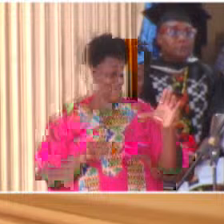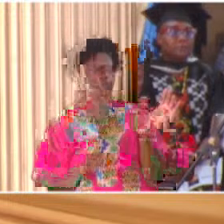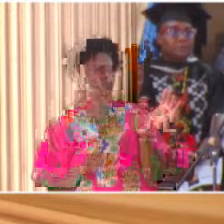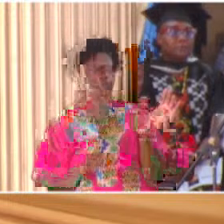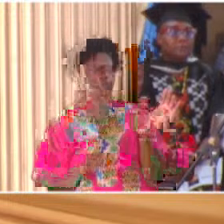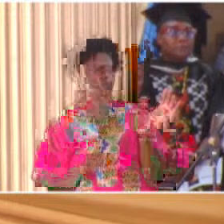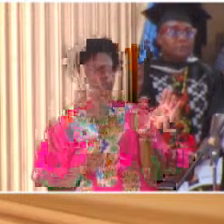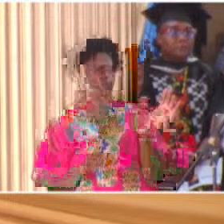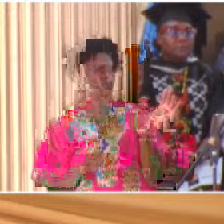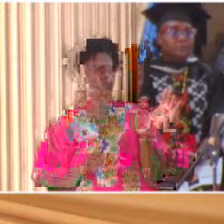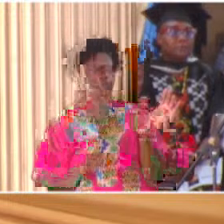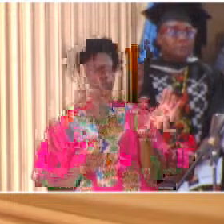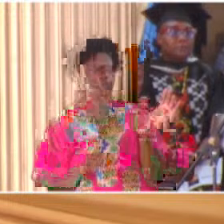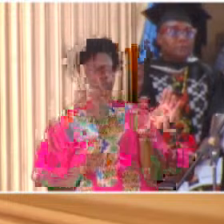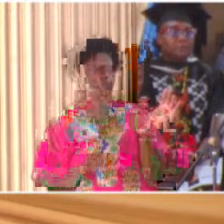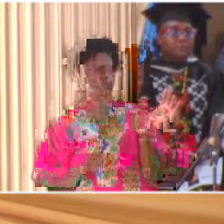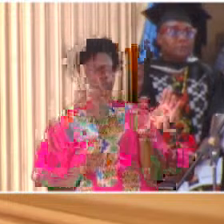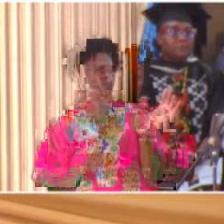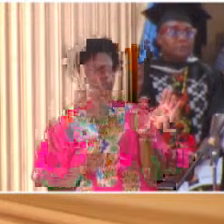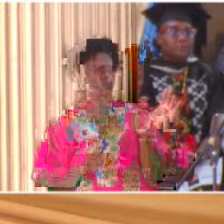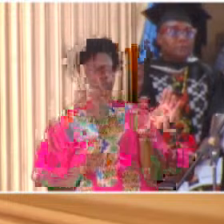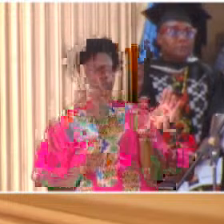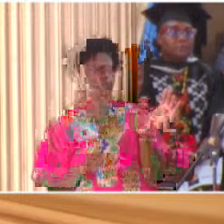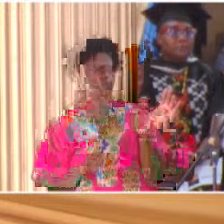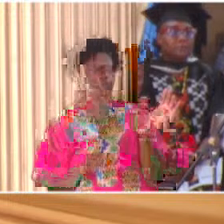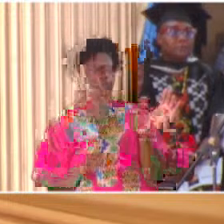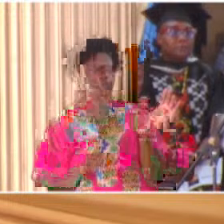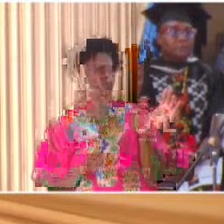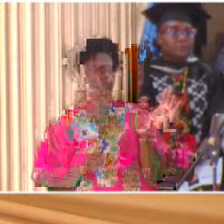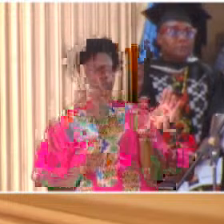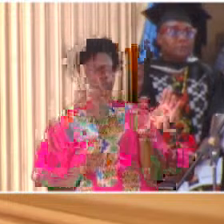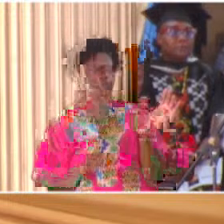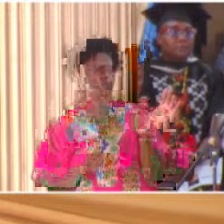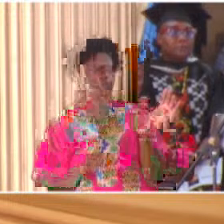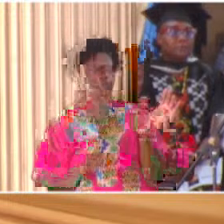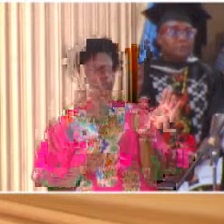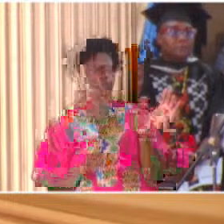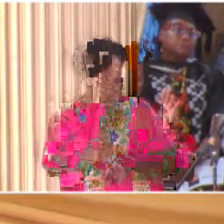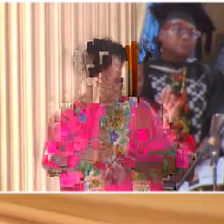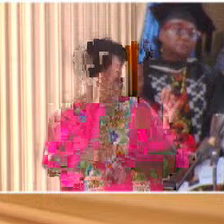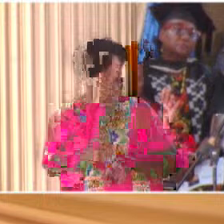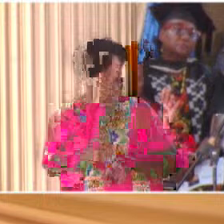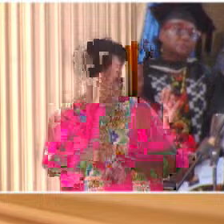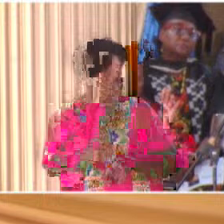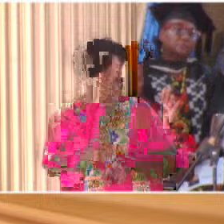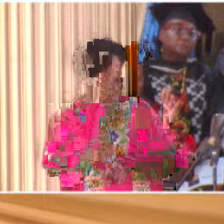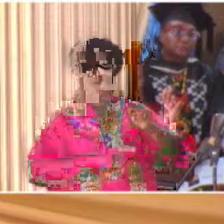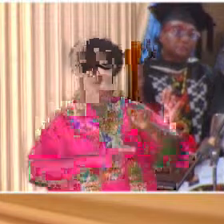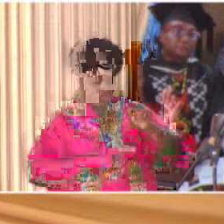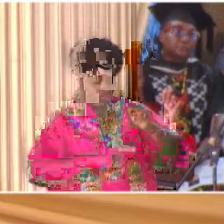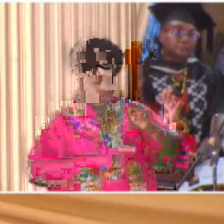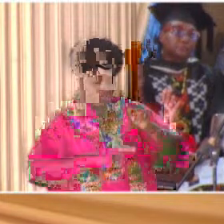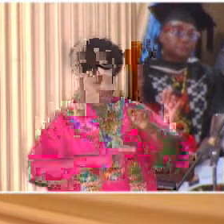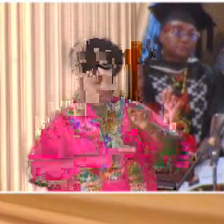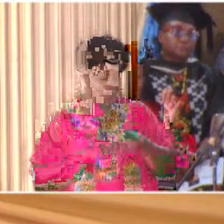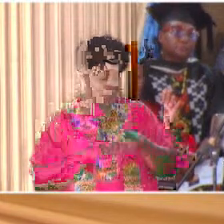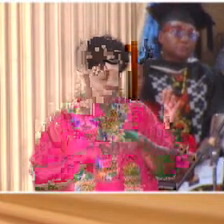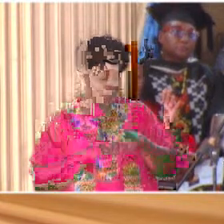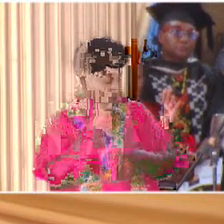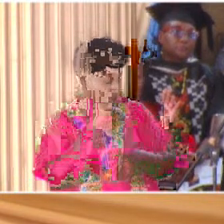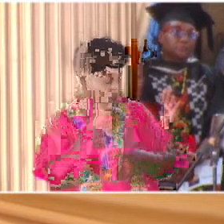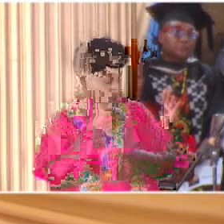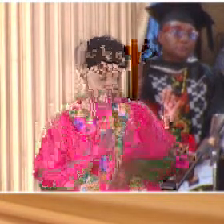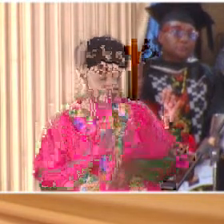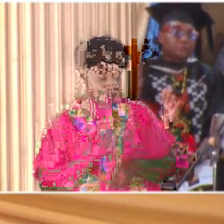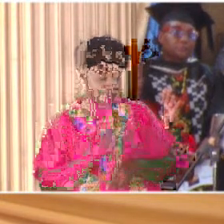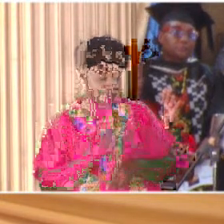keep venturing into uncharted territories, and for men to encourage the dynamism that our women bring. Ladies